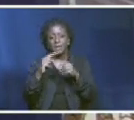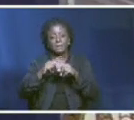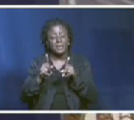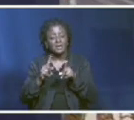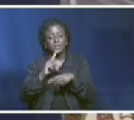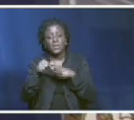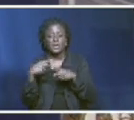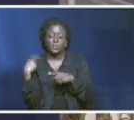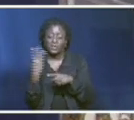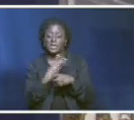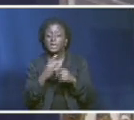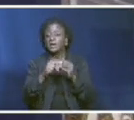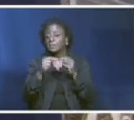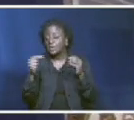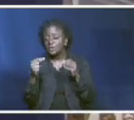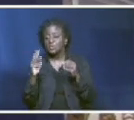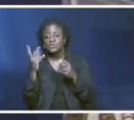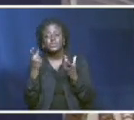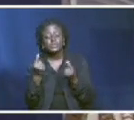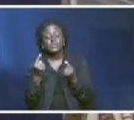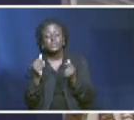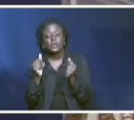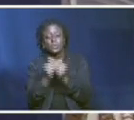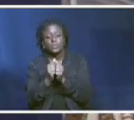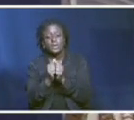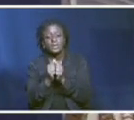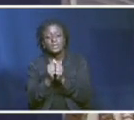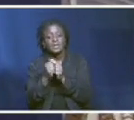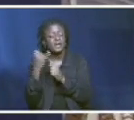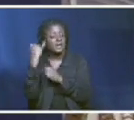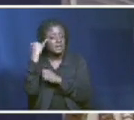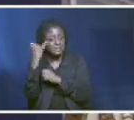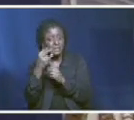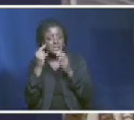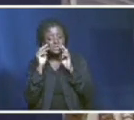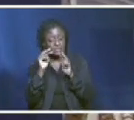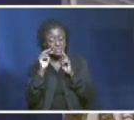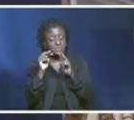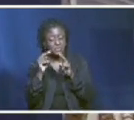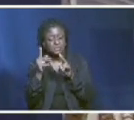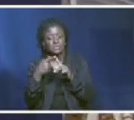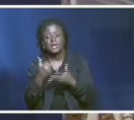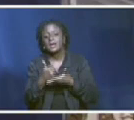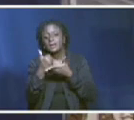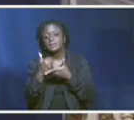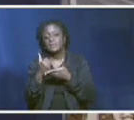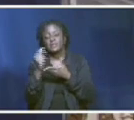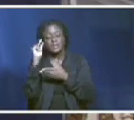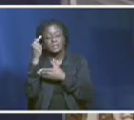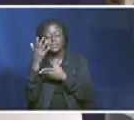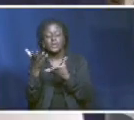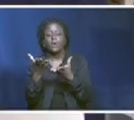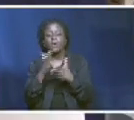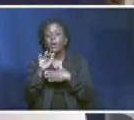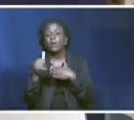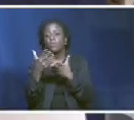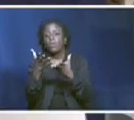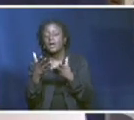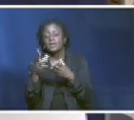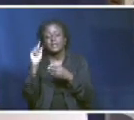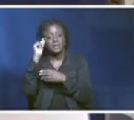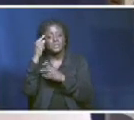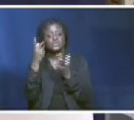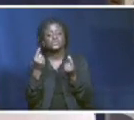so with observations that can help the government. We all want the government to do well. You know, if this government does well, Bahamians do. The